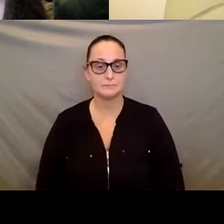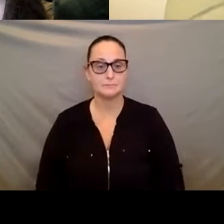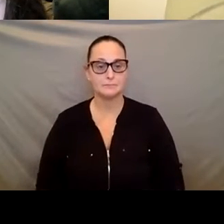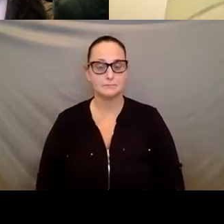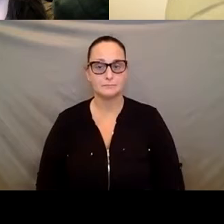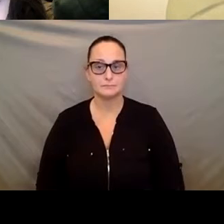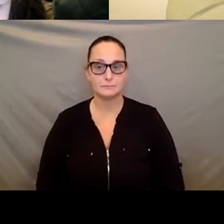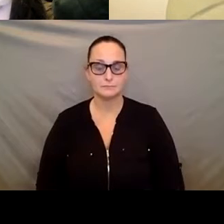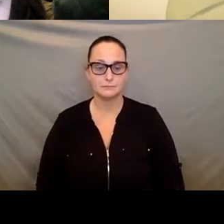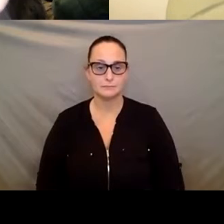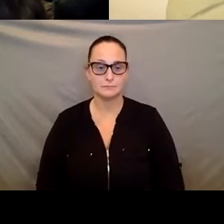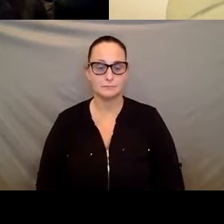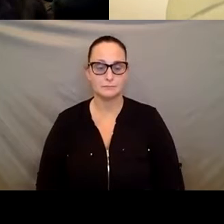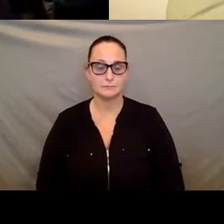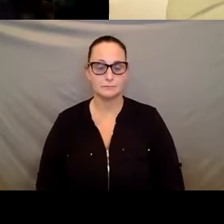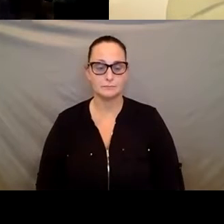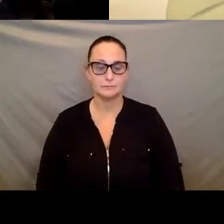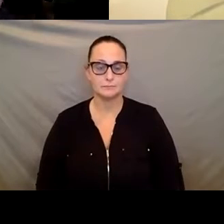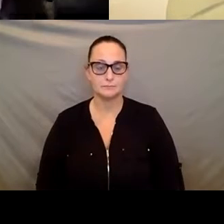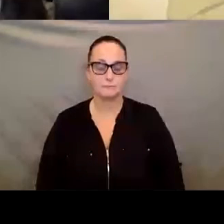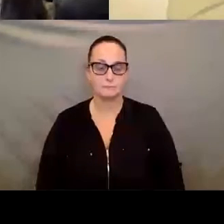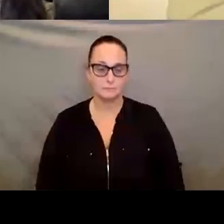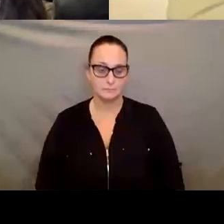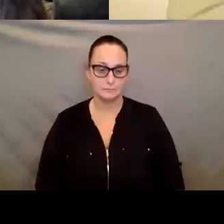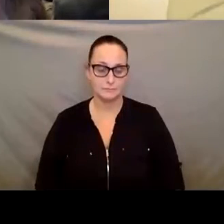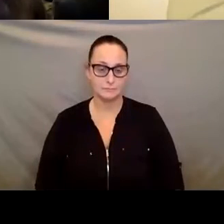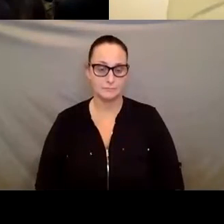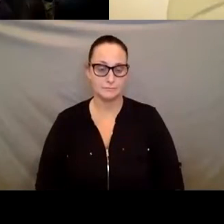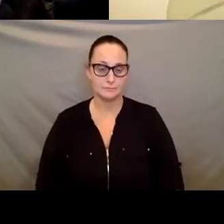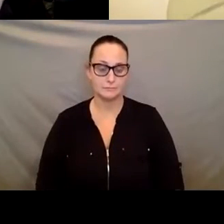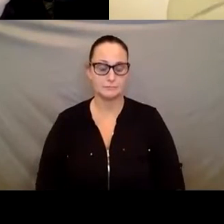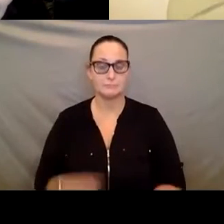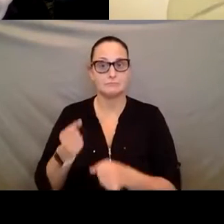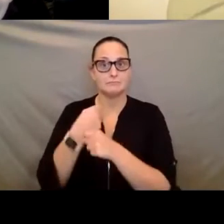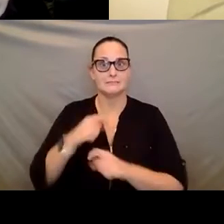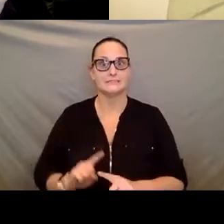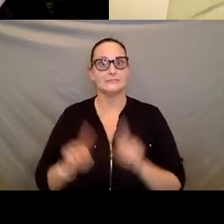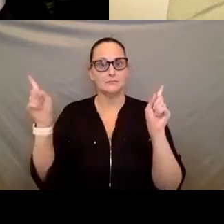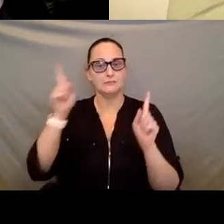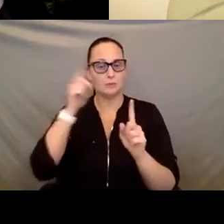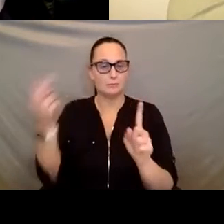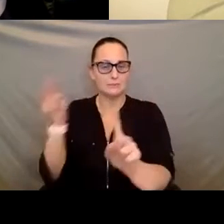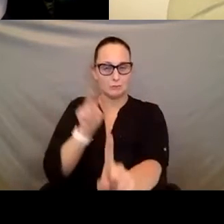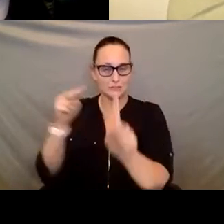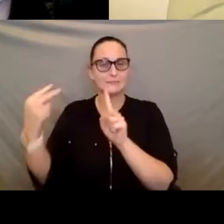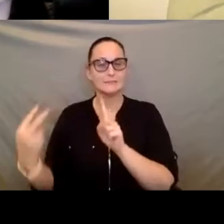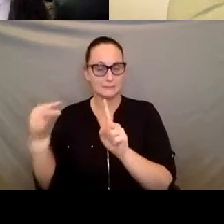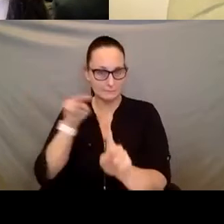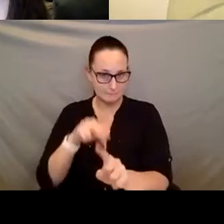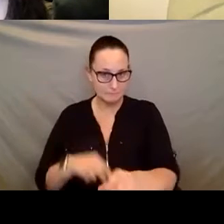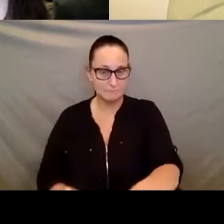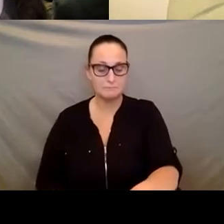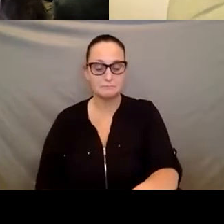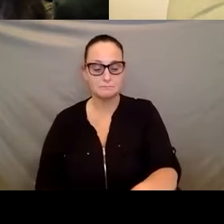Makes so much difference in perception. Makes so much difference in perceptions. Both for